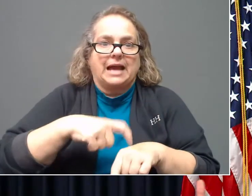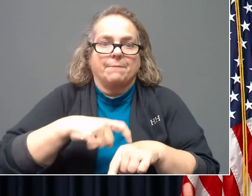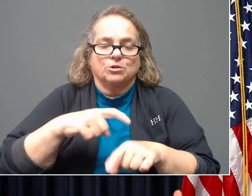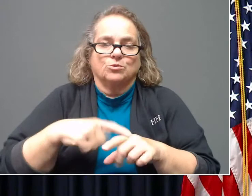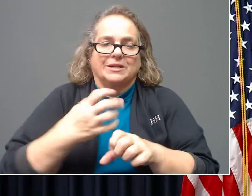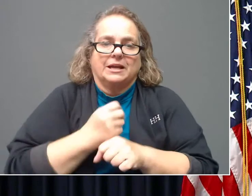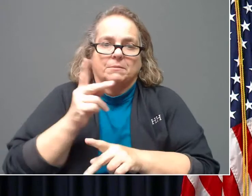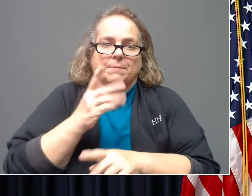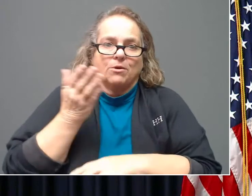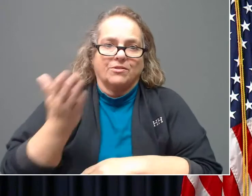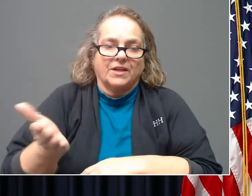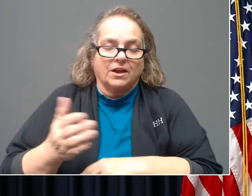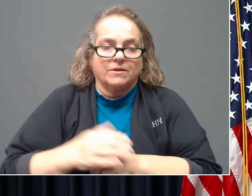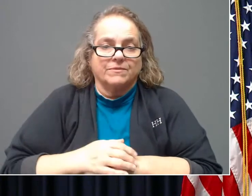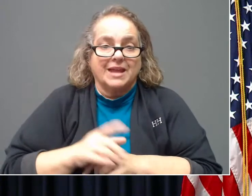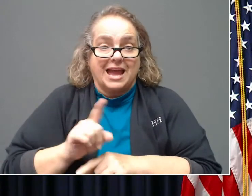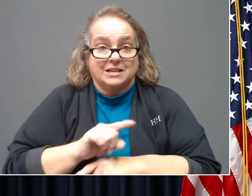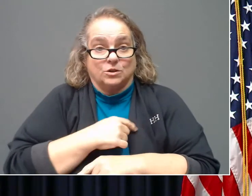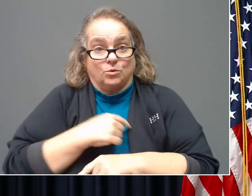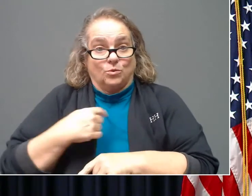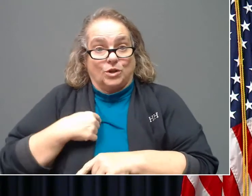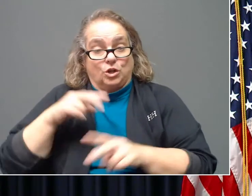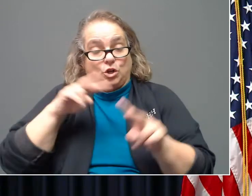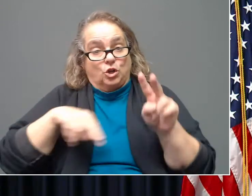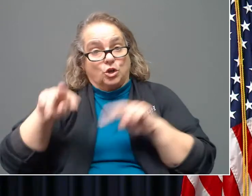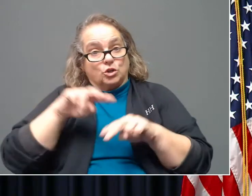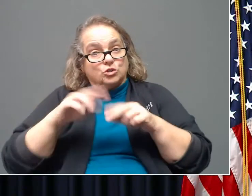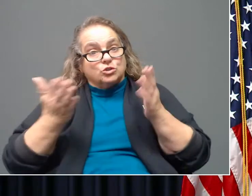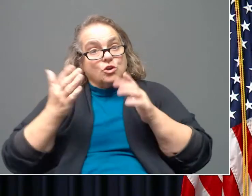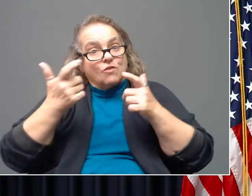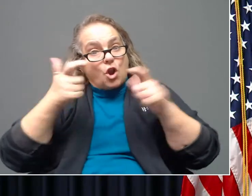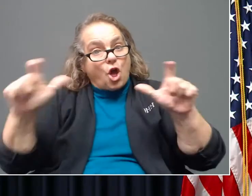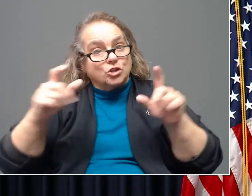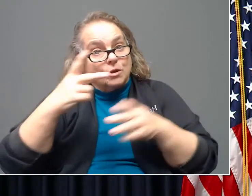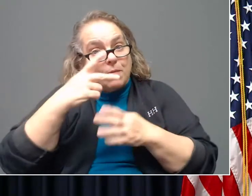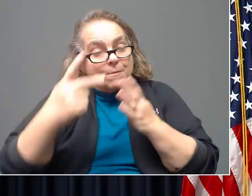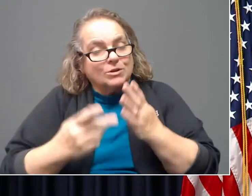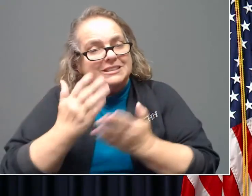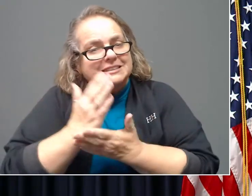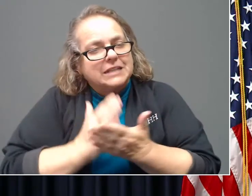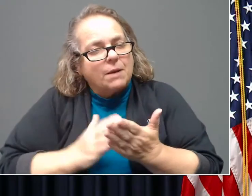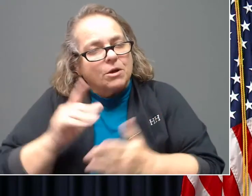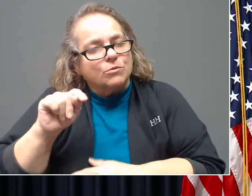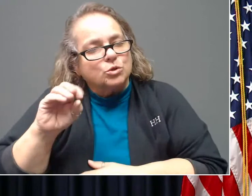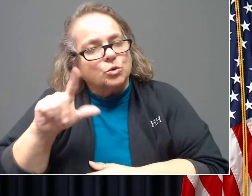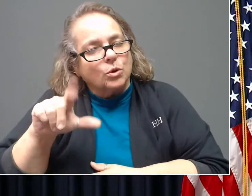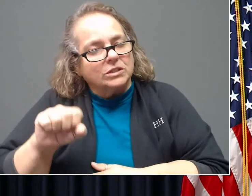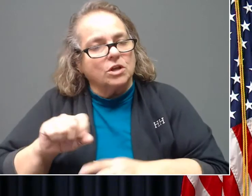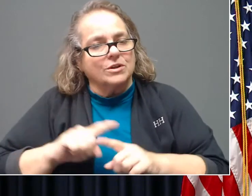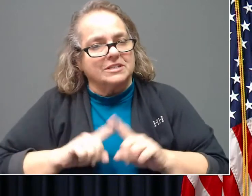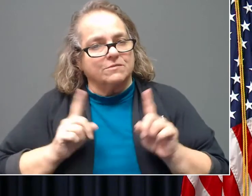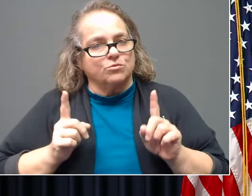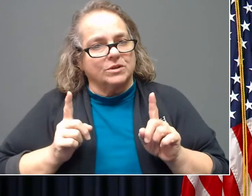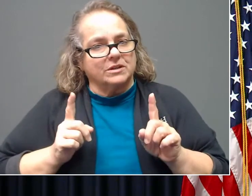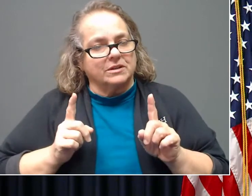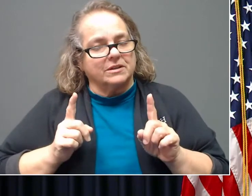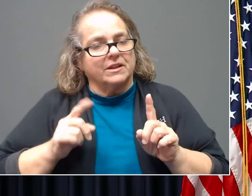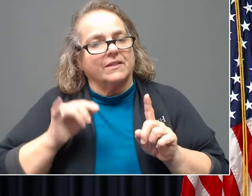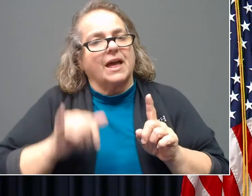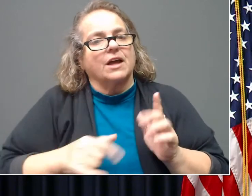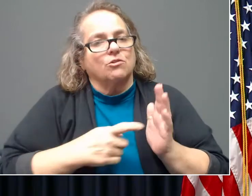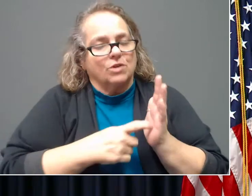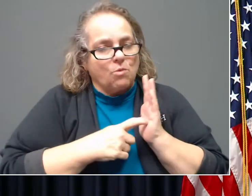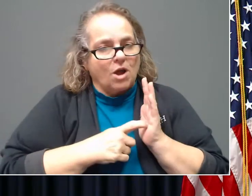look at serving larger populations, some of the tools are different, and that sometimes requires different